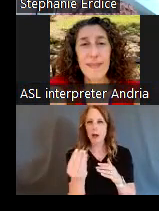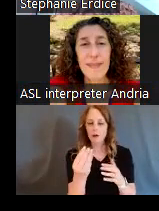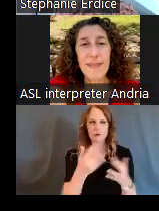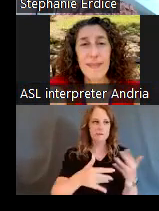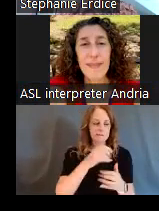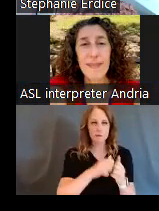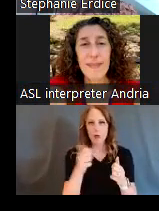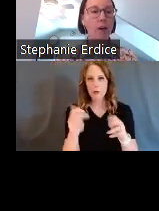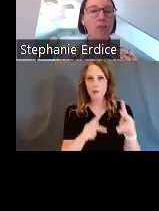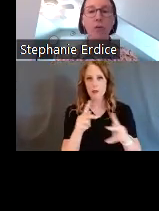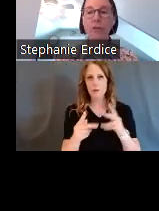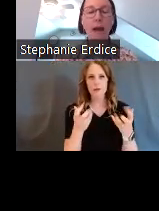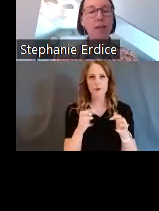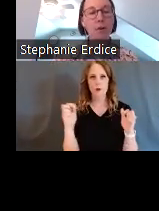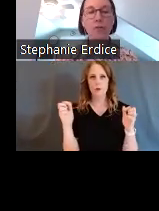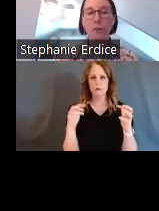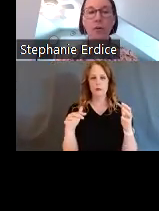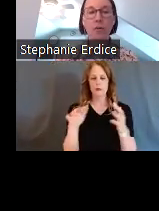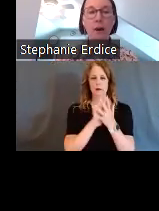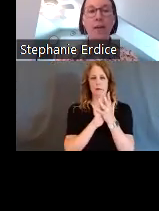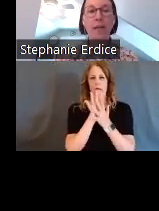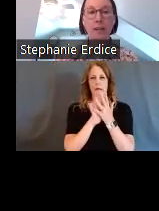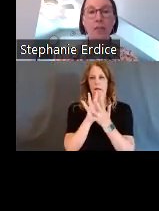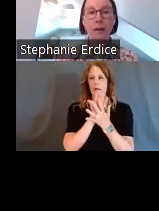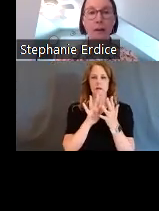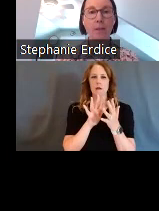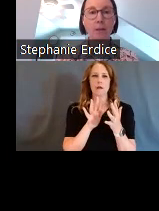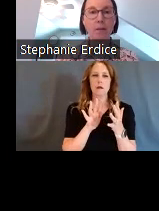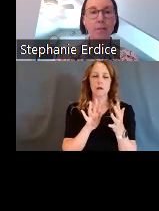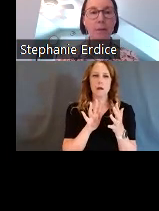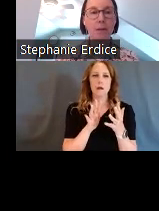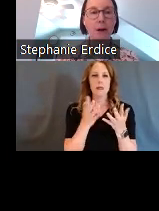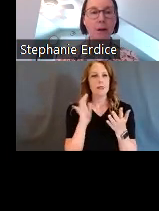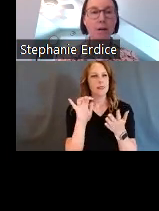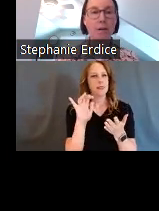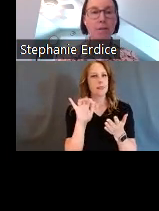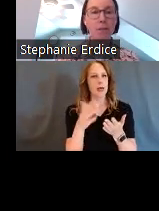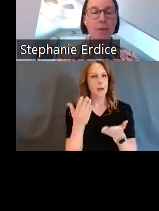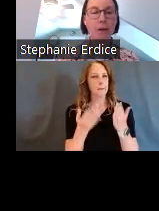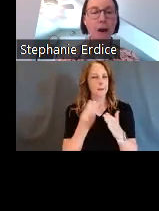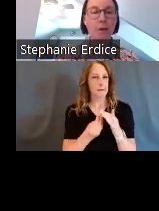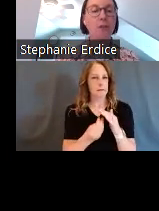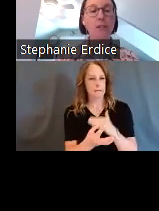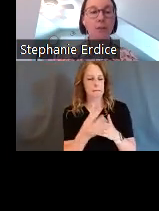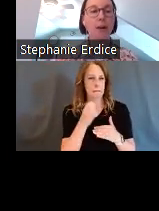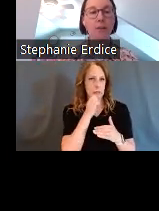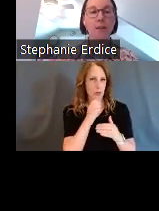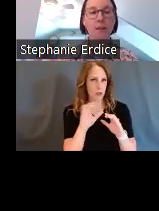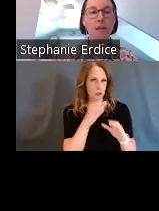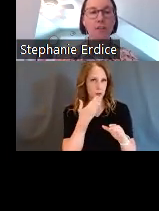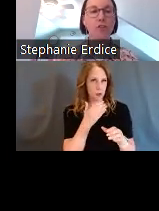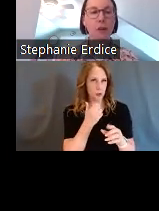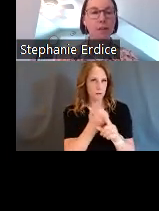They don't want to be in a crowd. So that is also an indication you might not be doing good